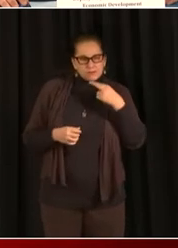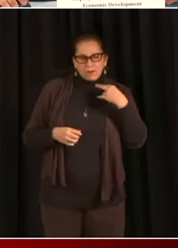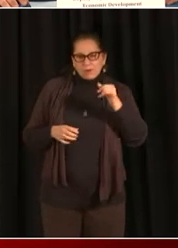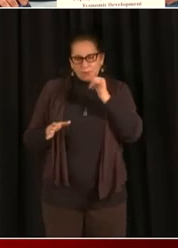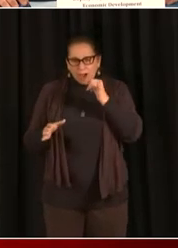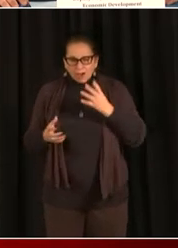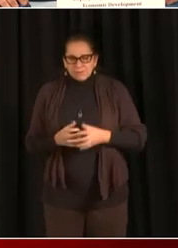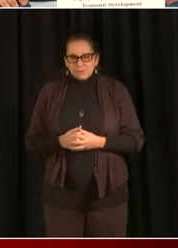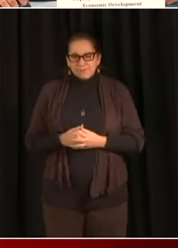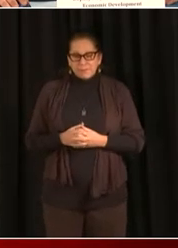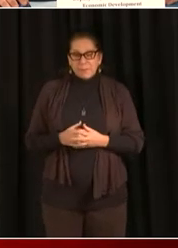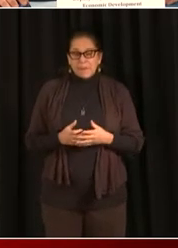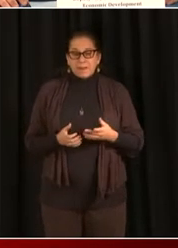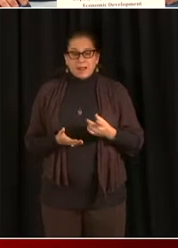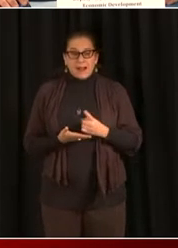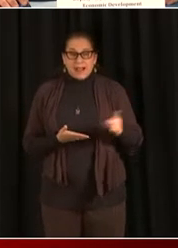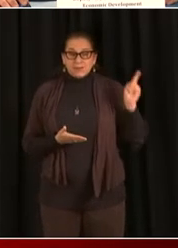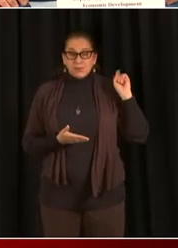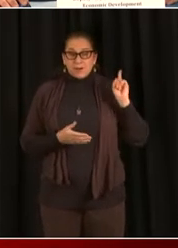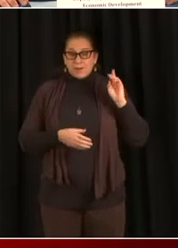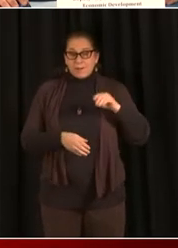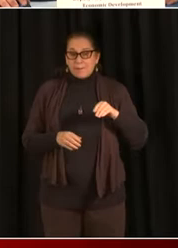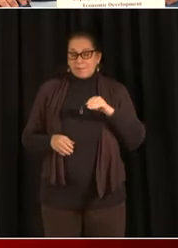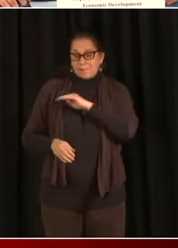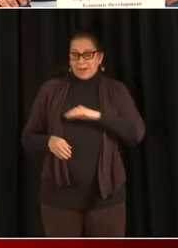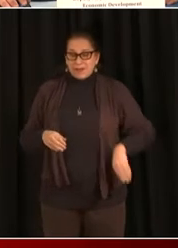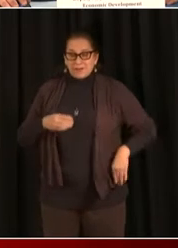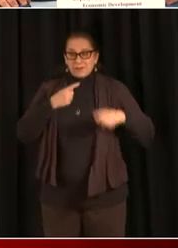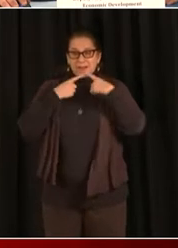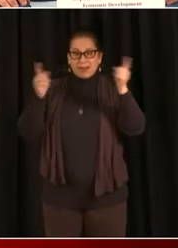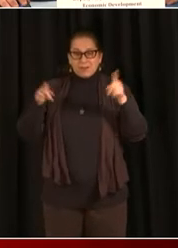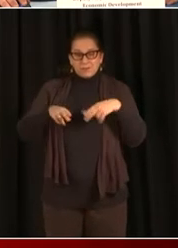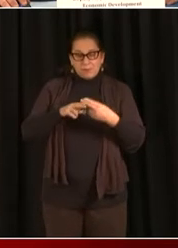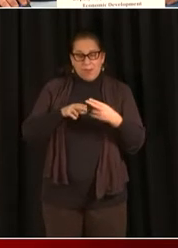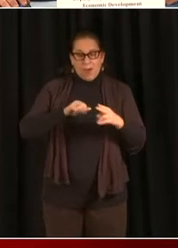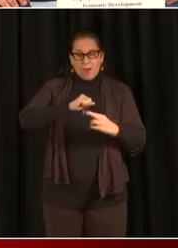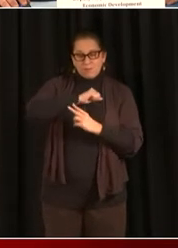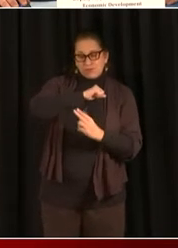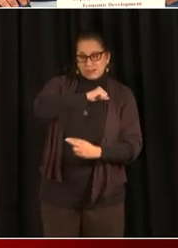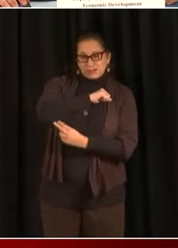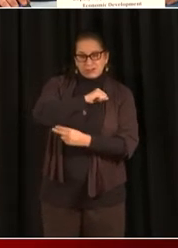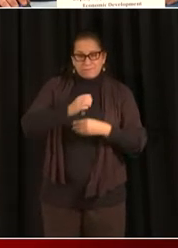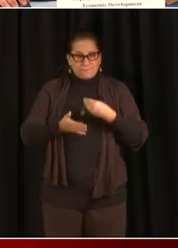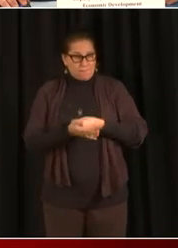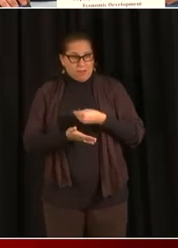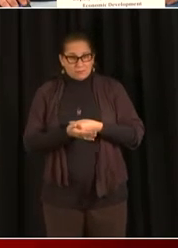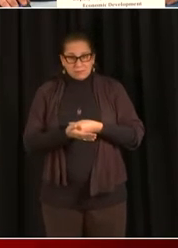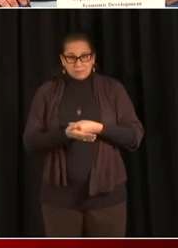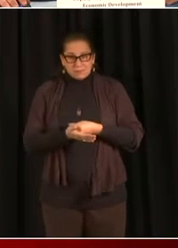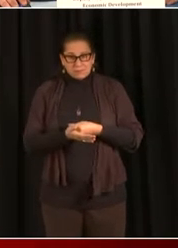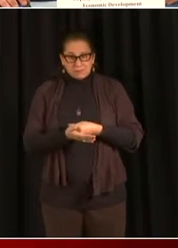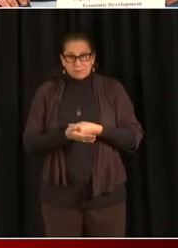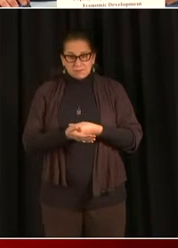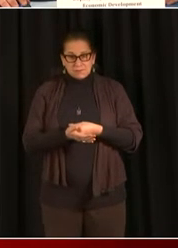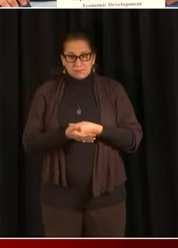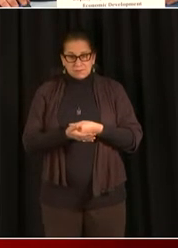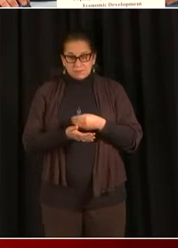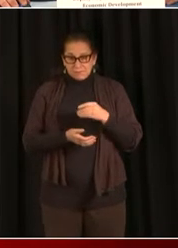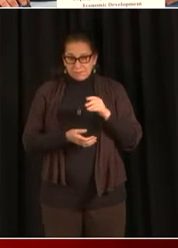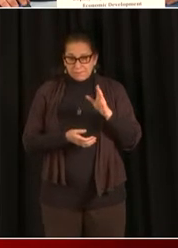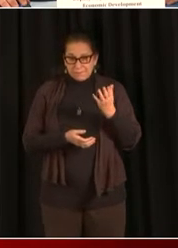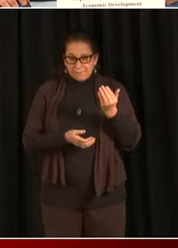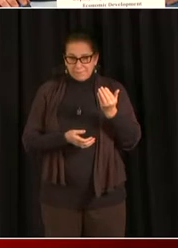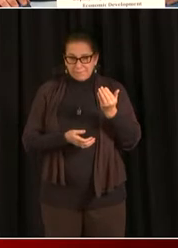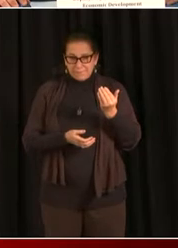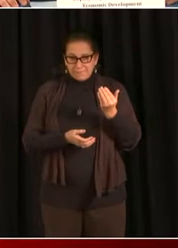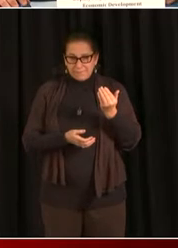the hospitality and retail industry in the District of Columbia. And we launched the hotel program, we launched the